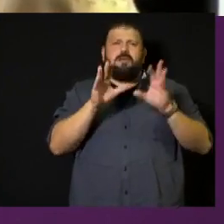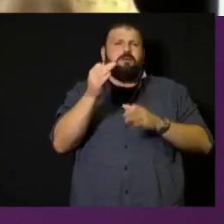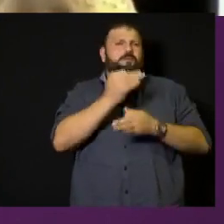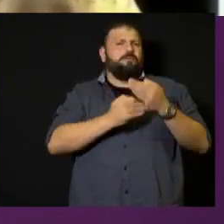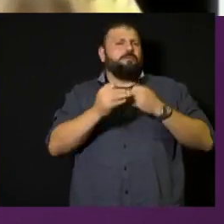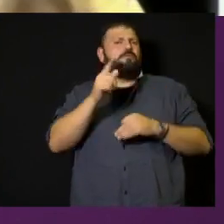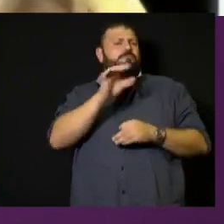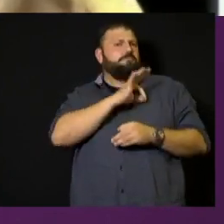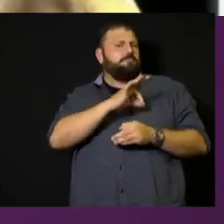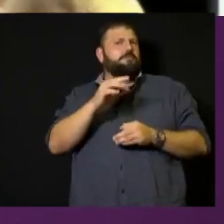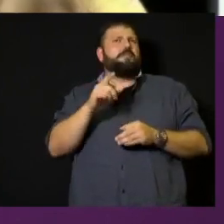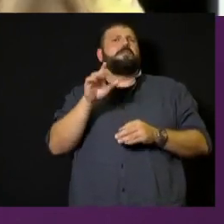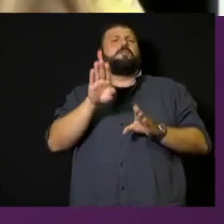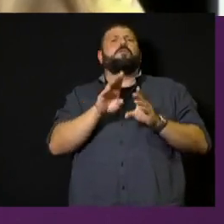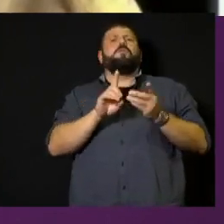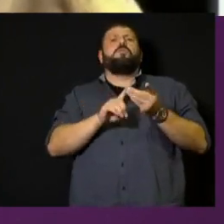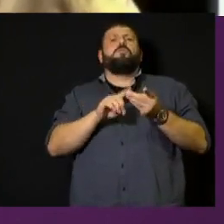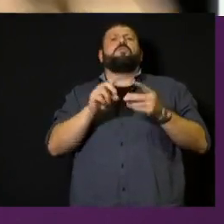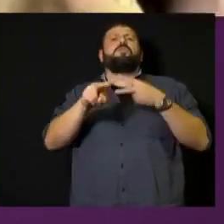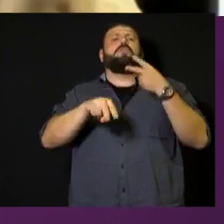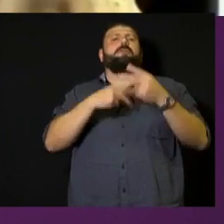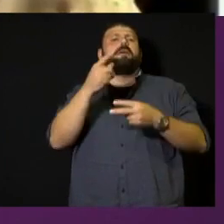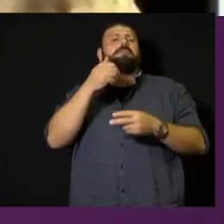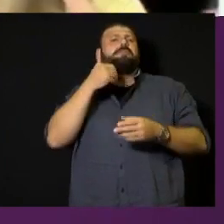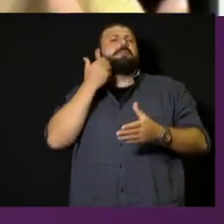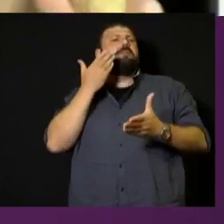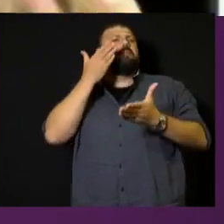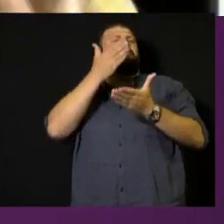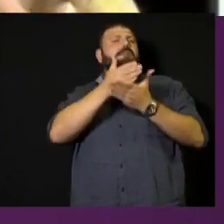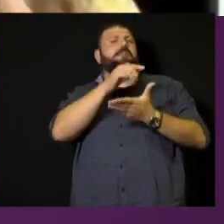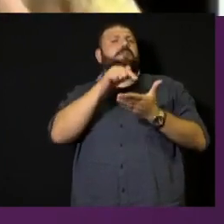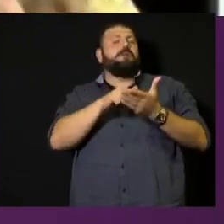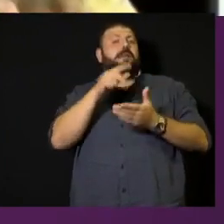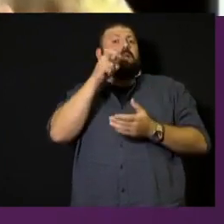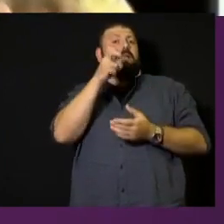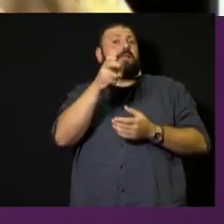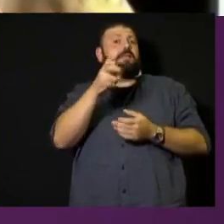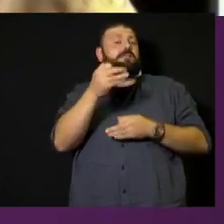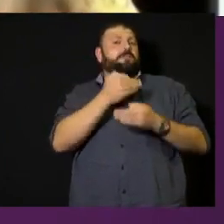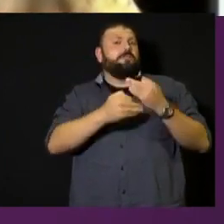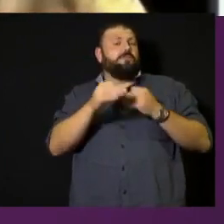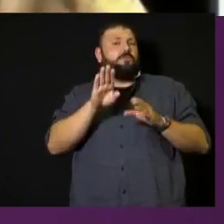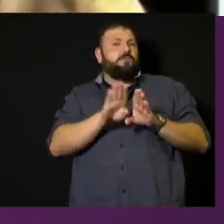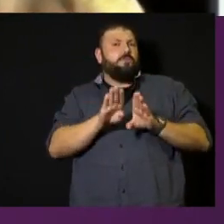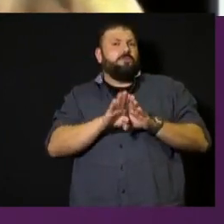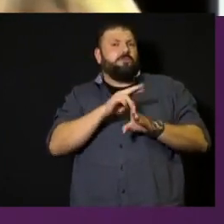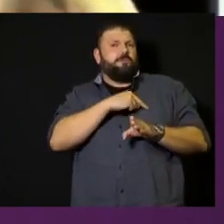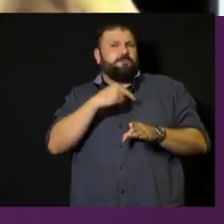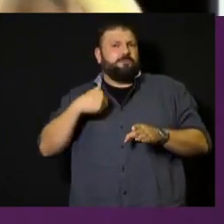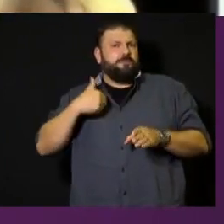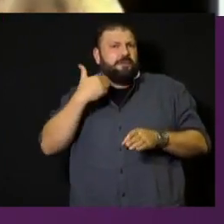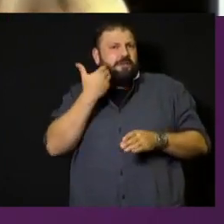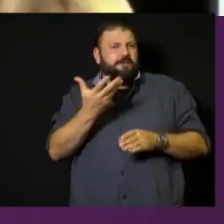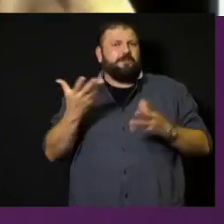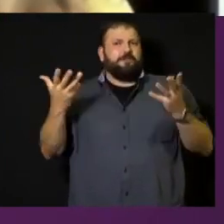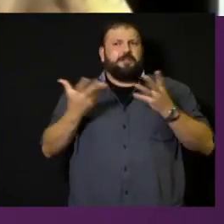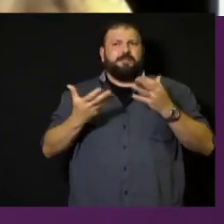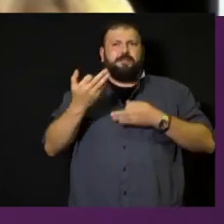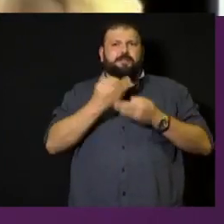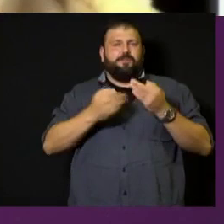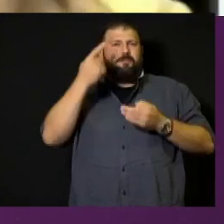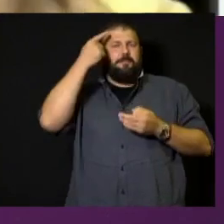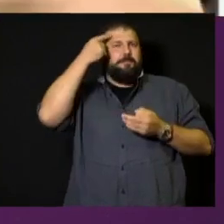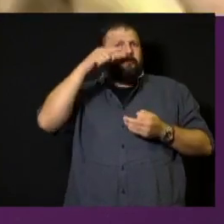a very clear goal. And this is something that is very nice in our